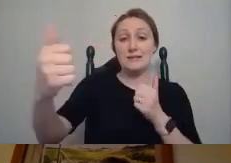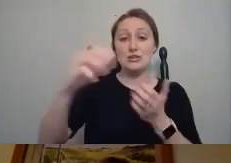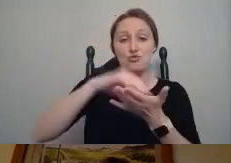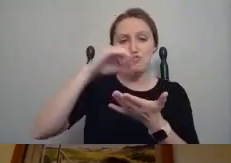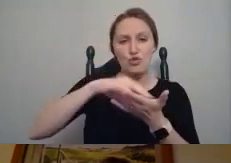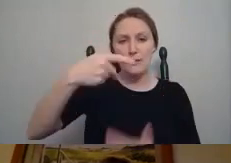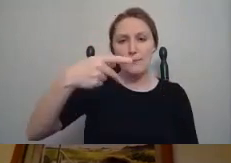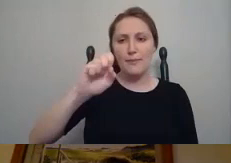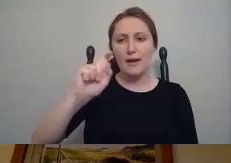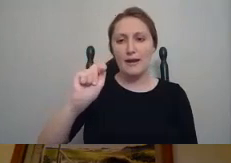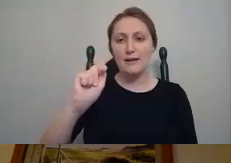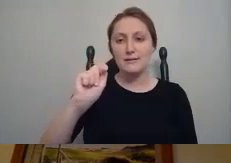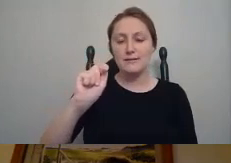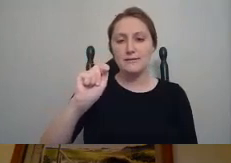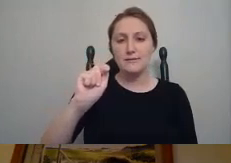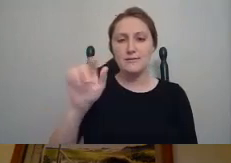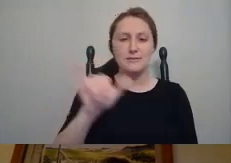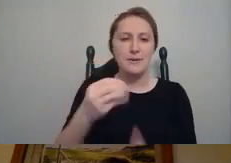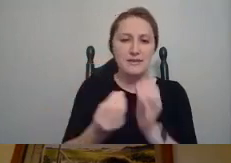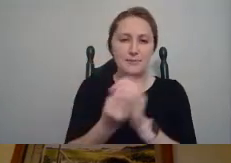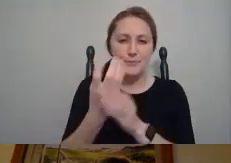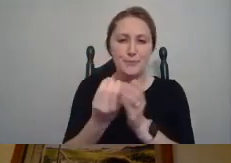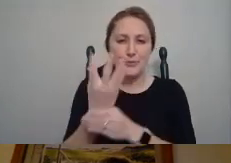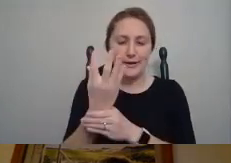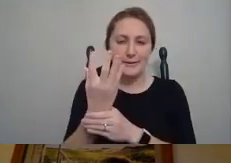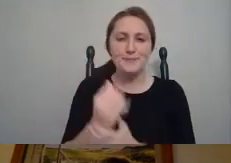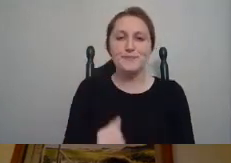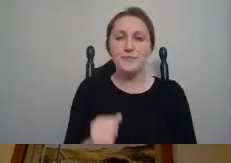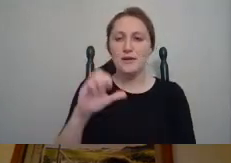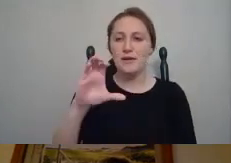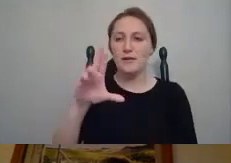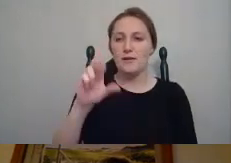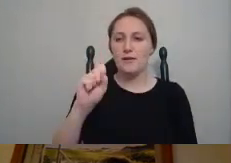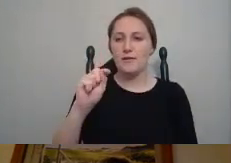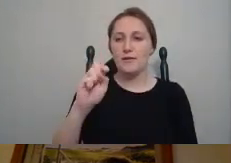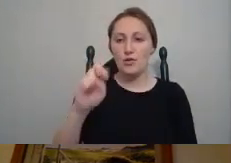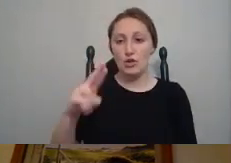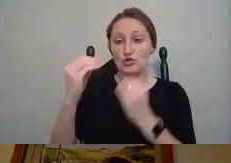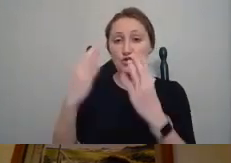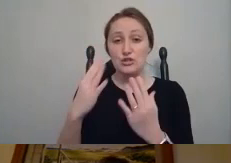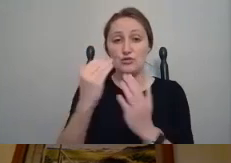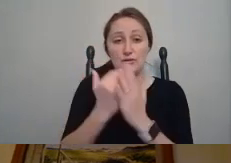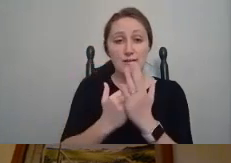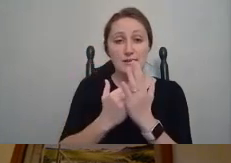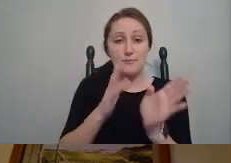is what parents and students had in the spring, and cluster teacher lesson plans?